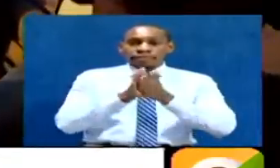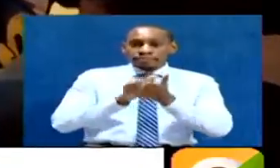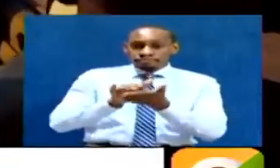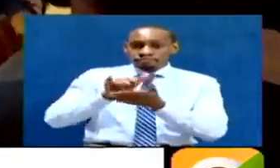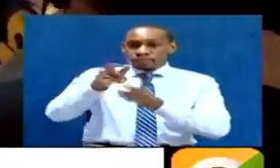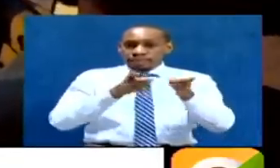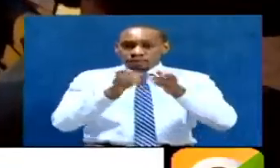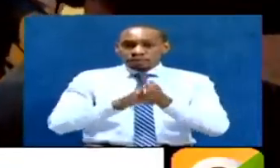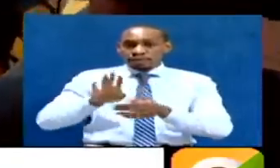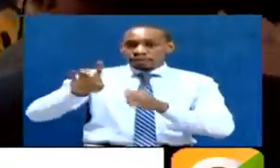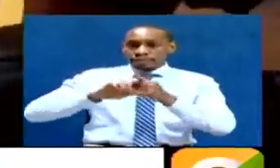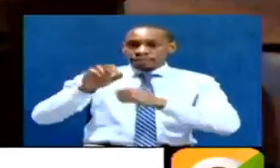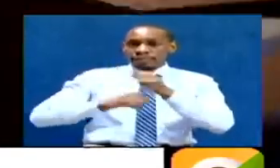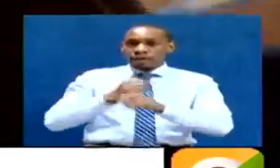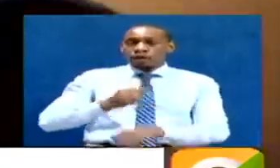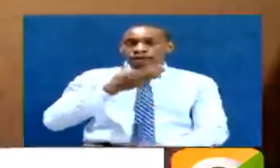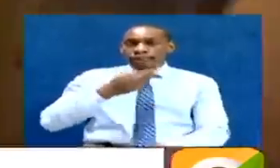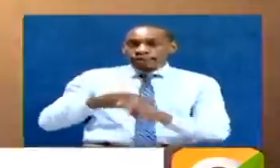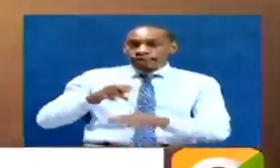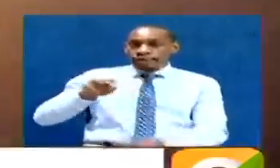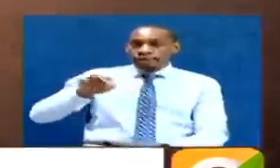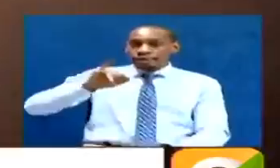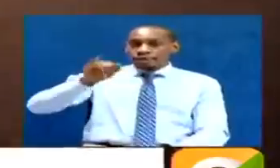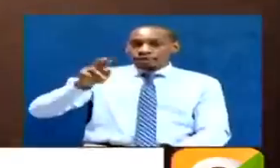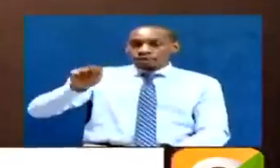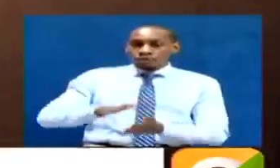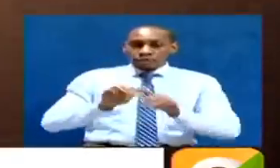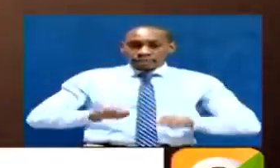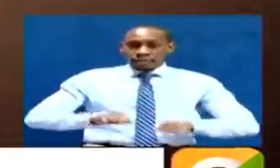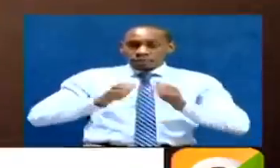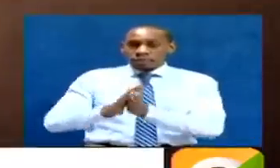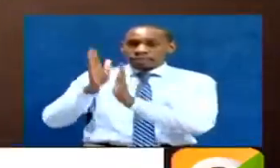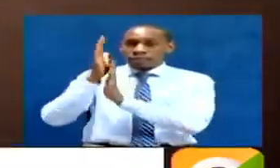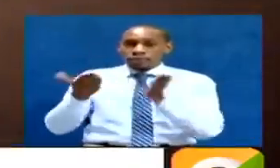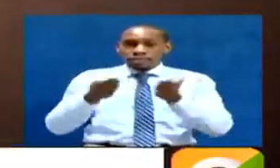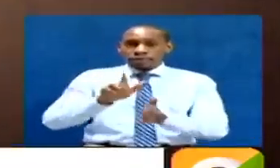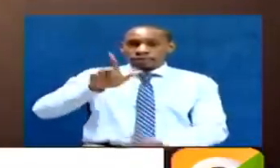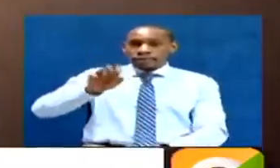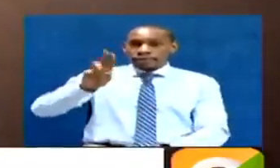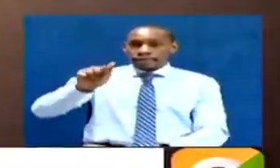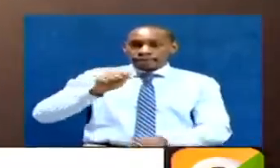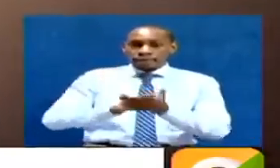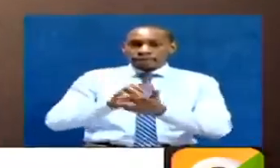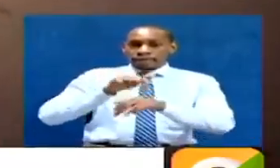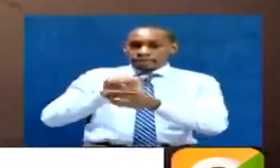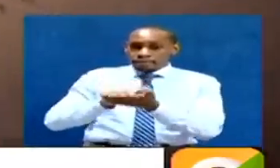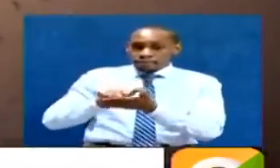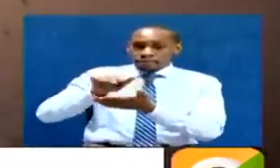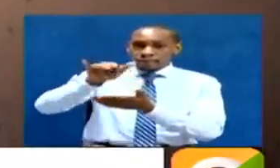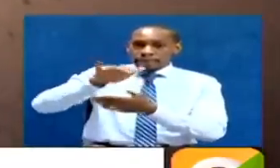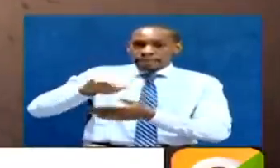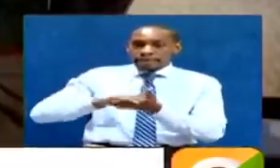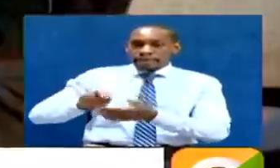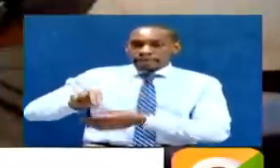For 46-year-old John Pameri, the head of security at the Lewa Wildlife Conservancy, taking to the skies above Kenya's